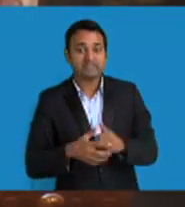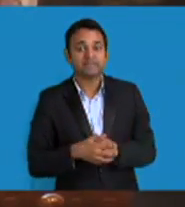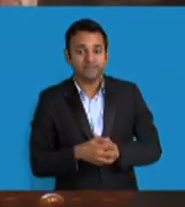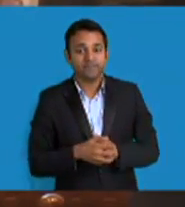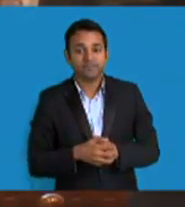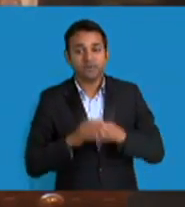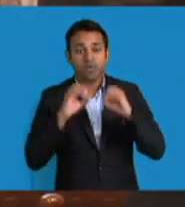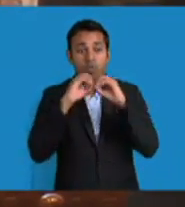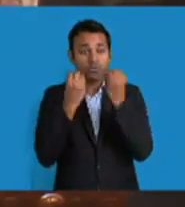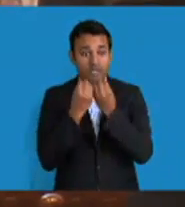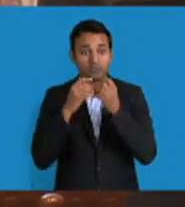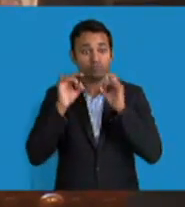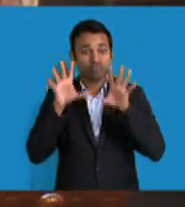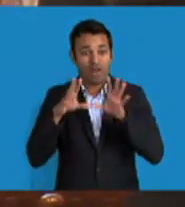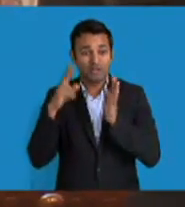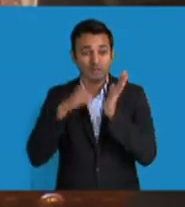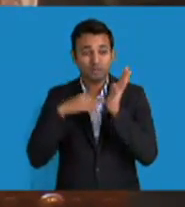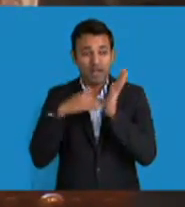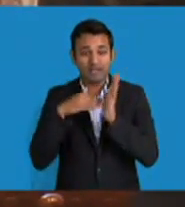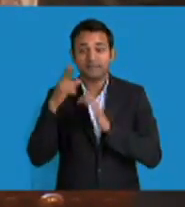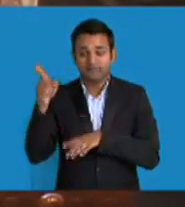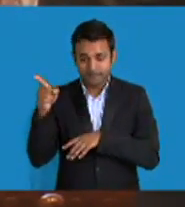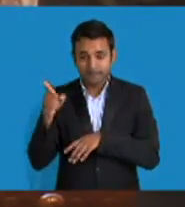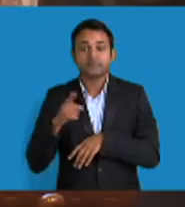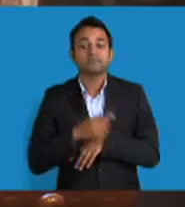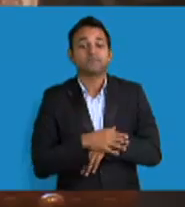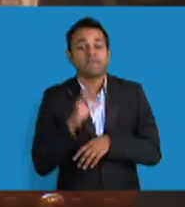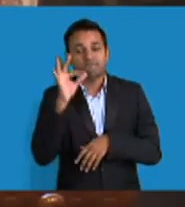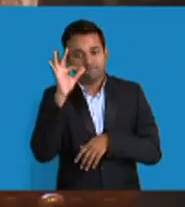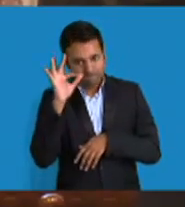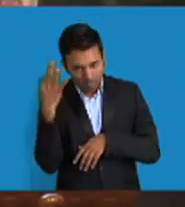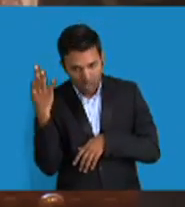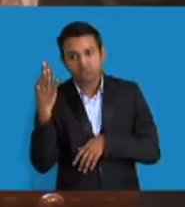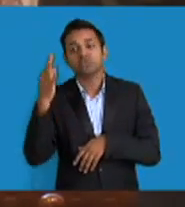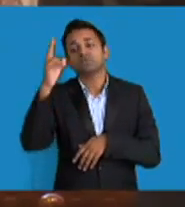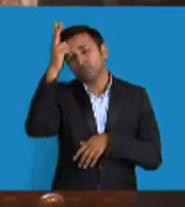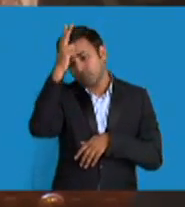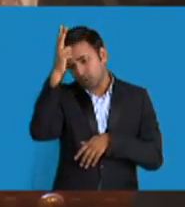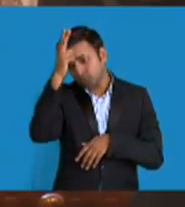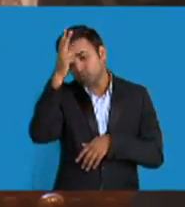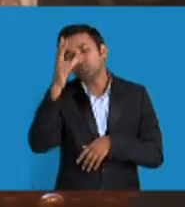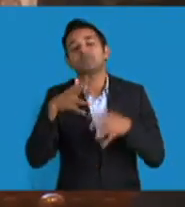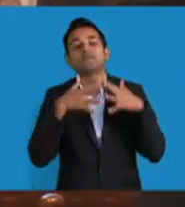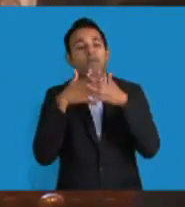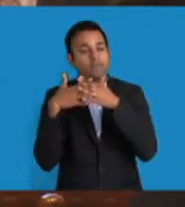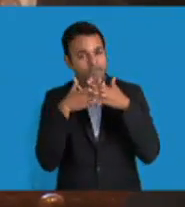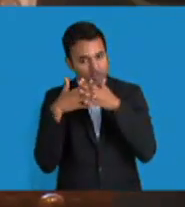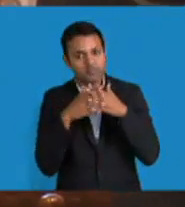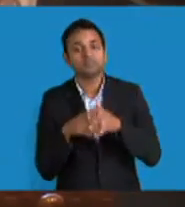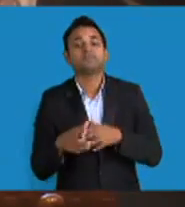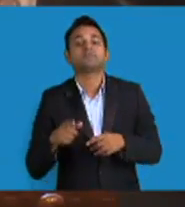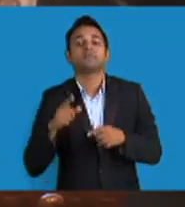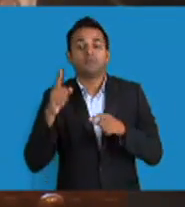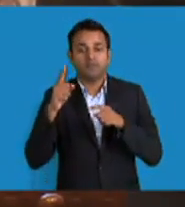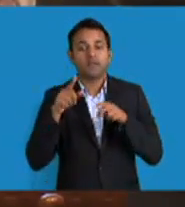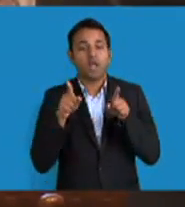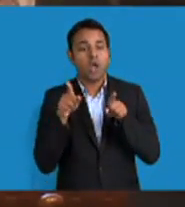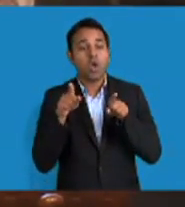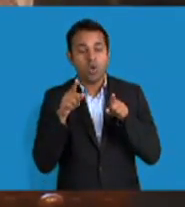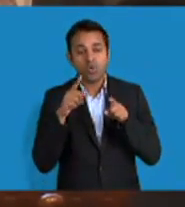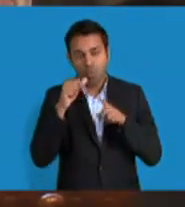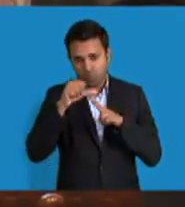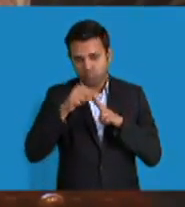New Zealand, France, and the United States, and in addition to the FFA member countries,